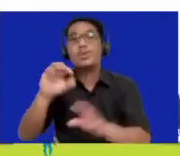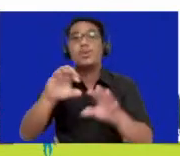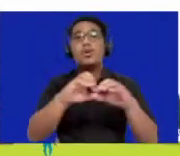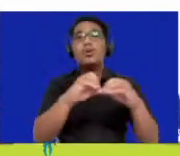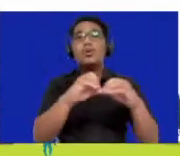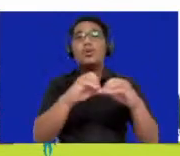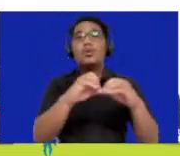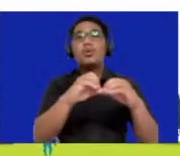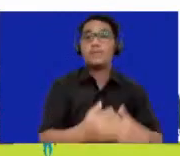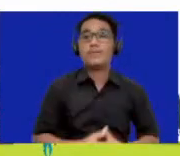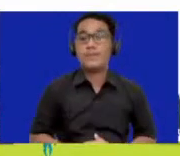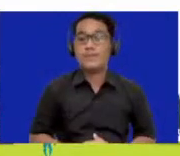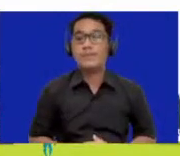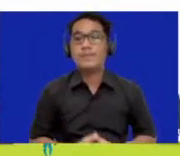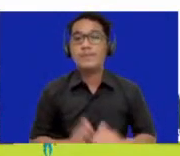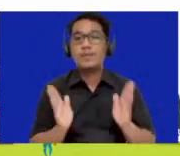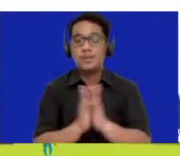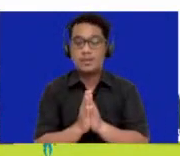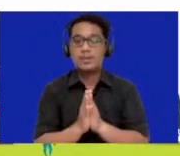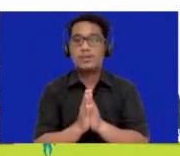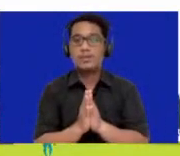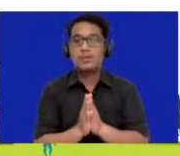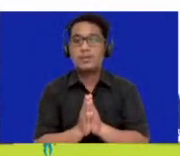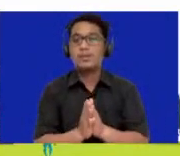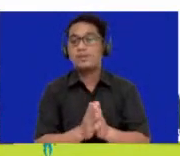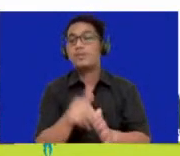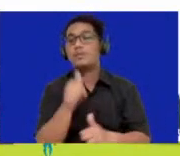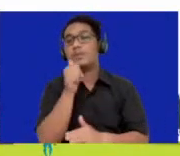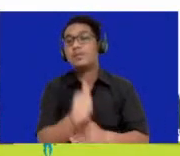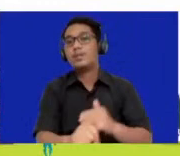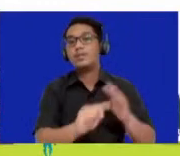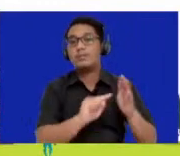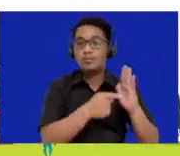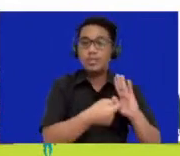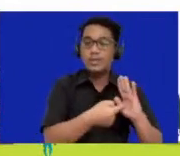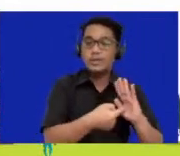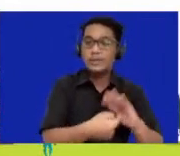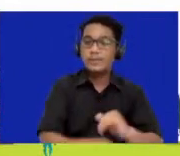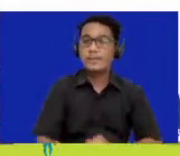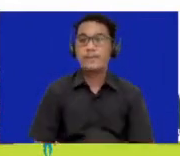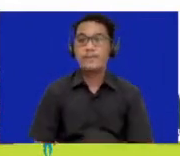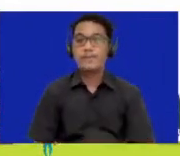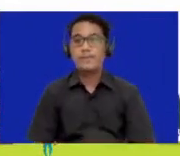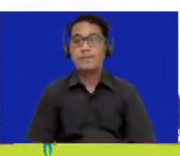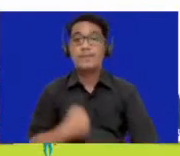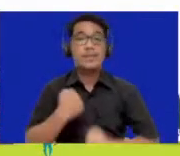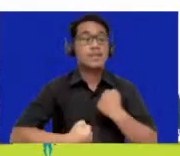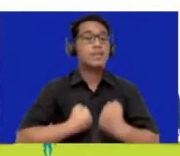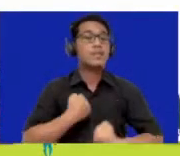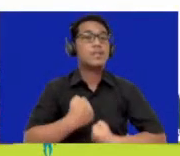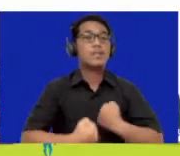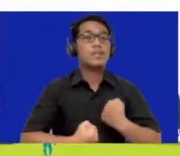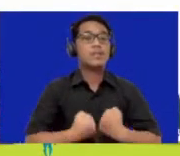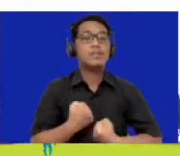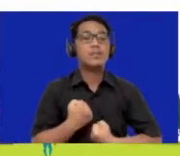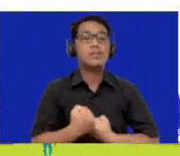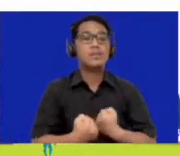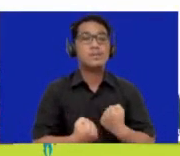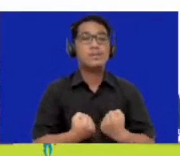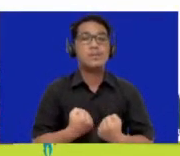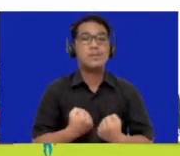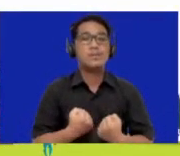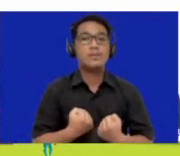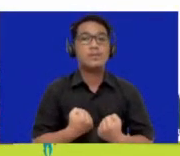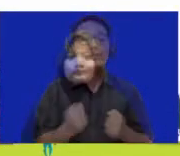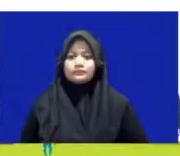started work over there for this. They do early warning system, and they operate